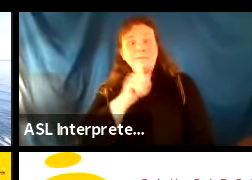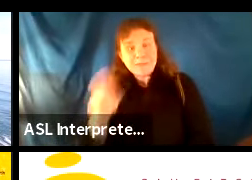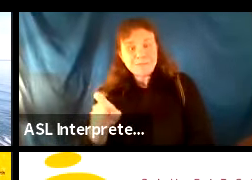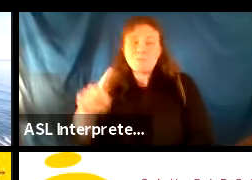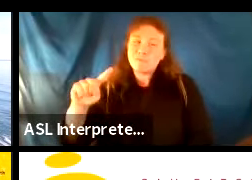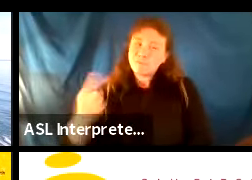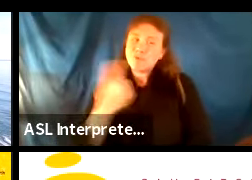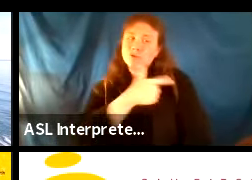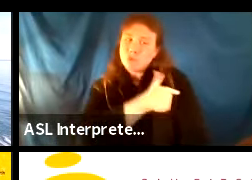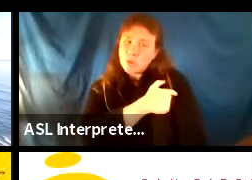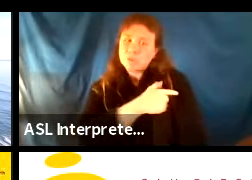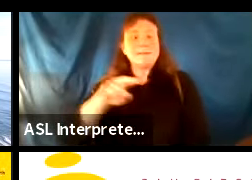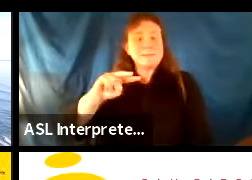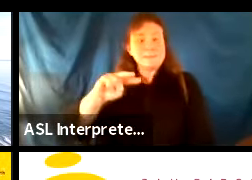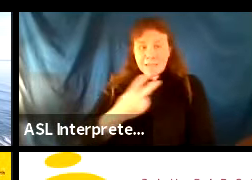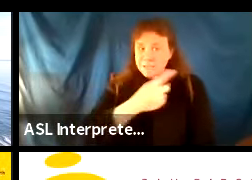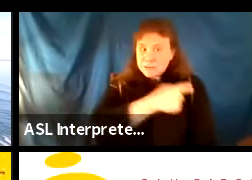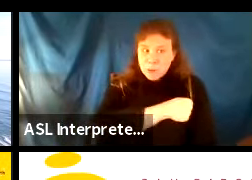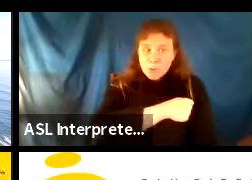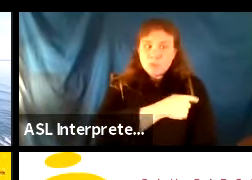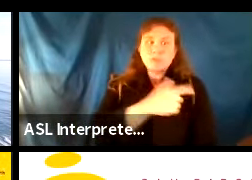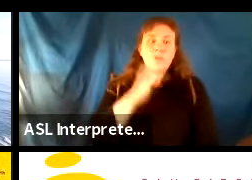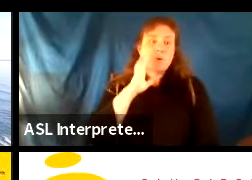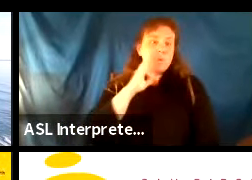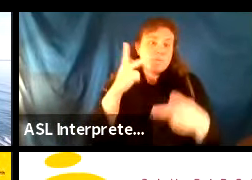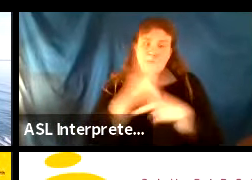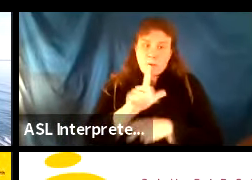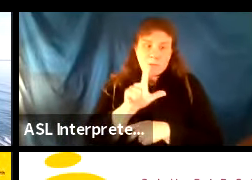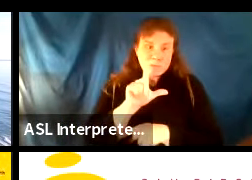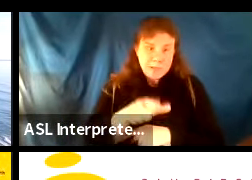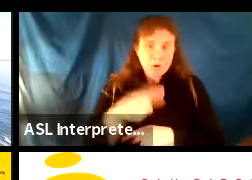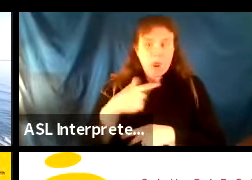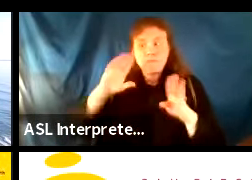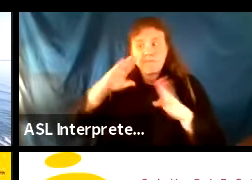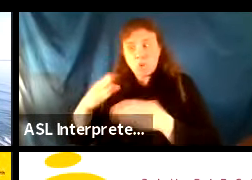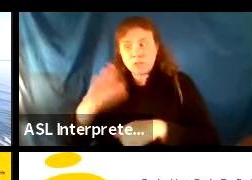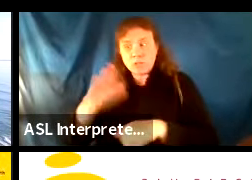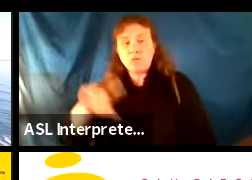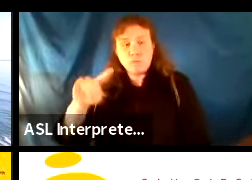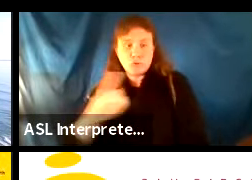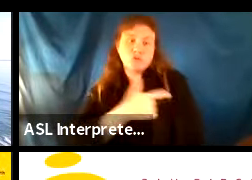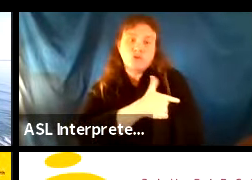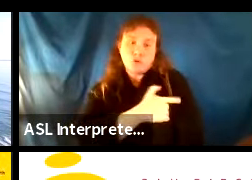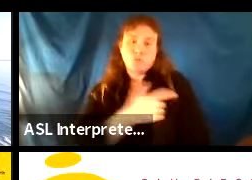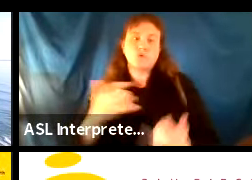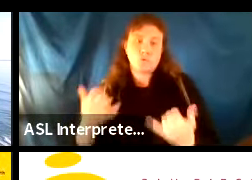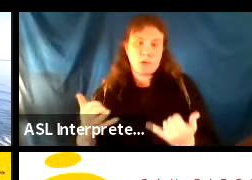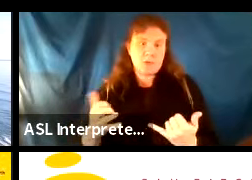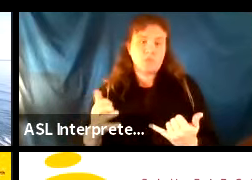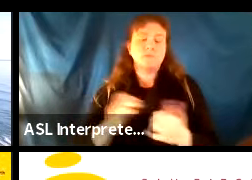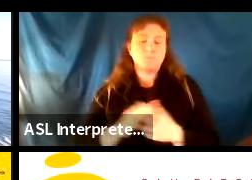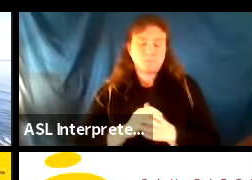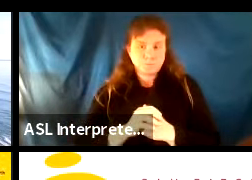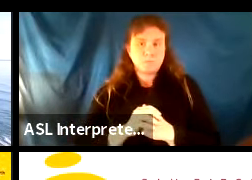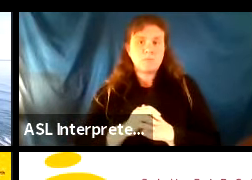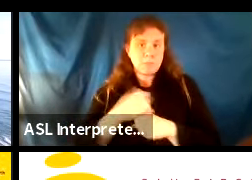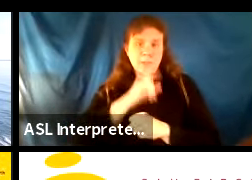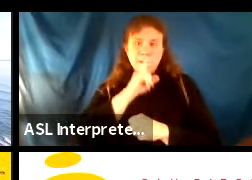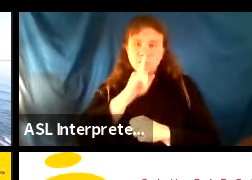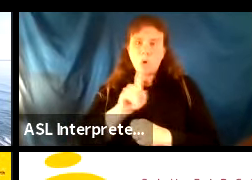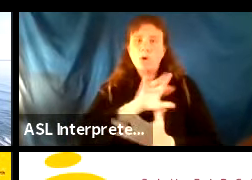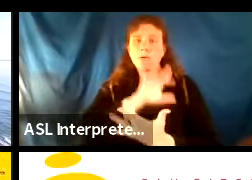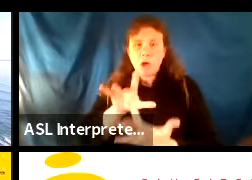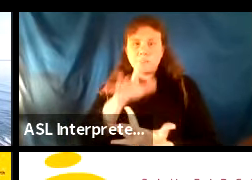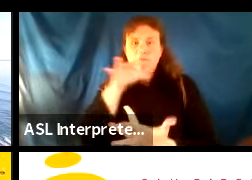least the first. And so that's where I'm focused on now, is to make sure that we get onto, get to those farm